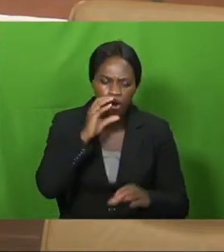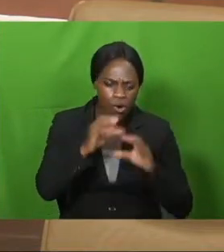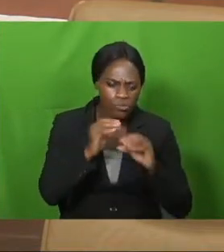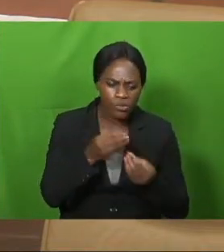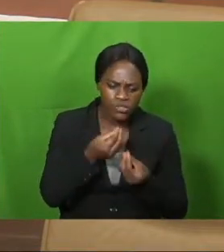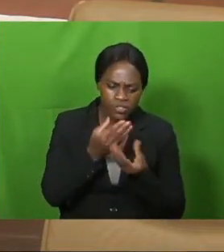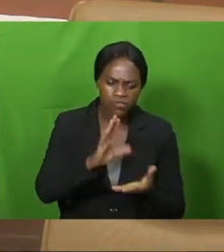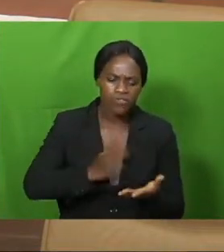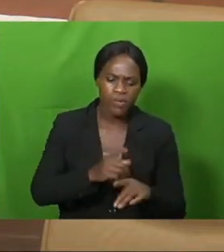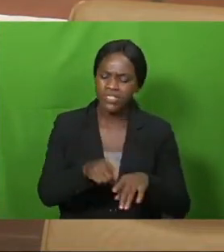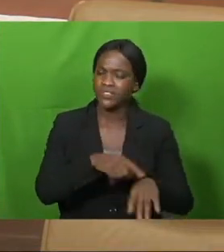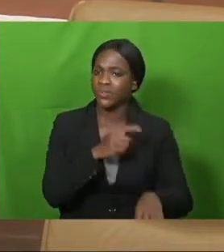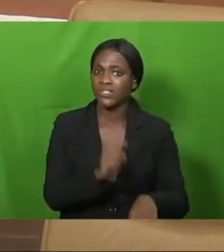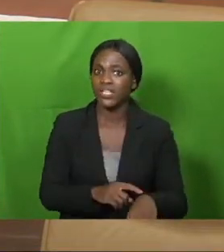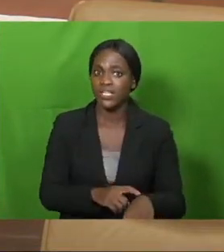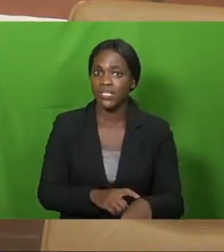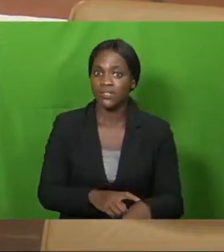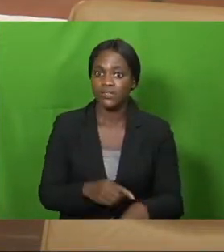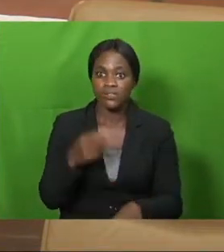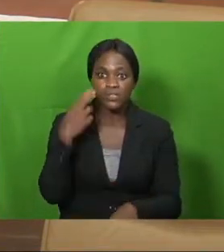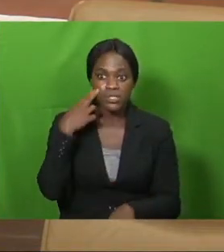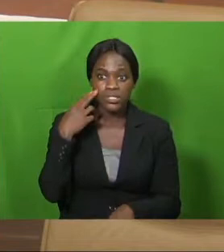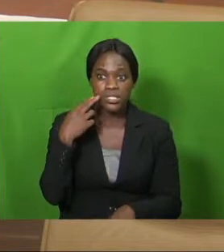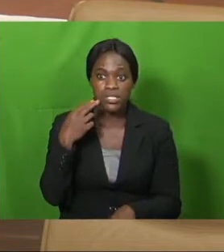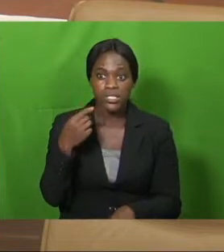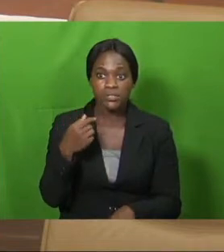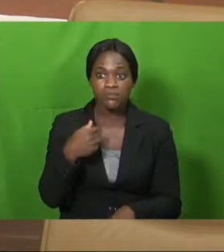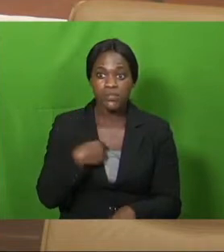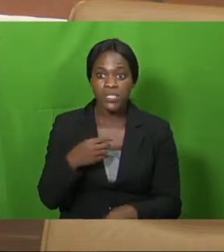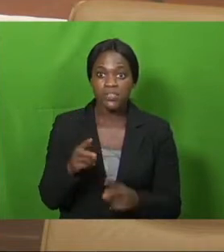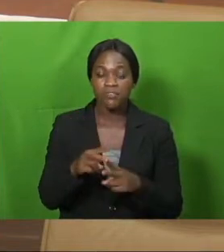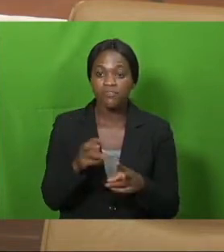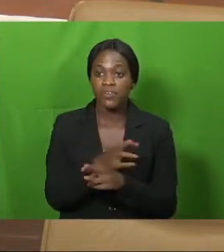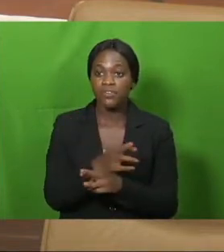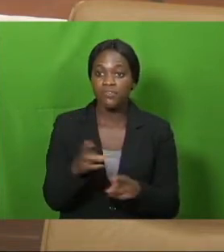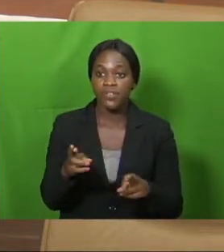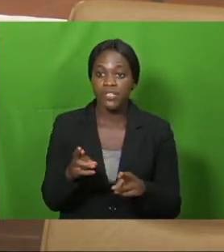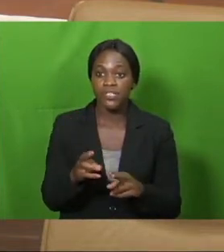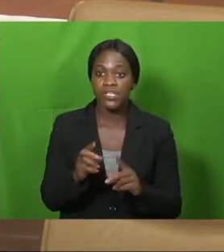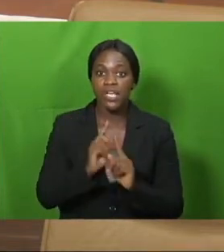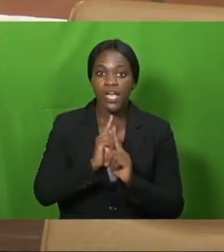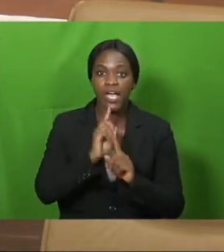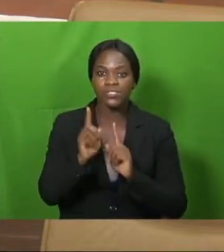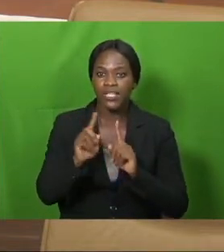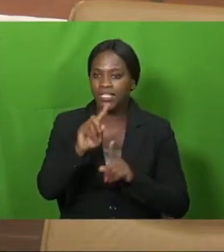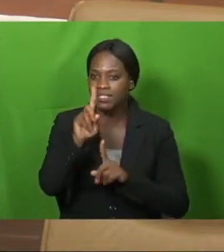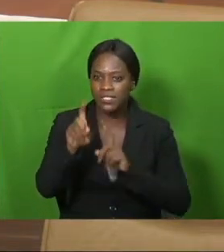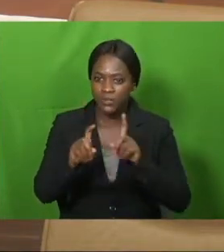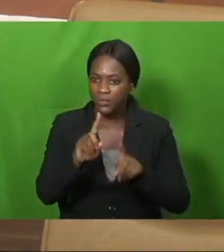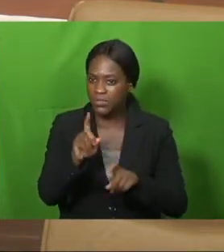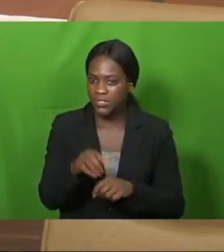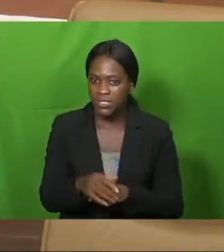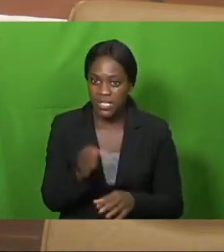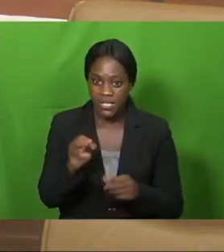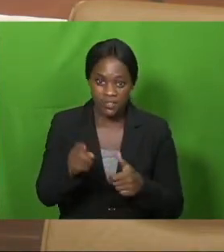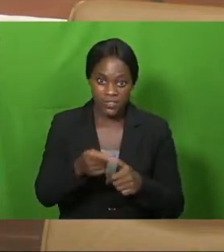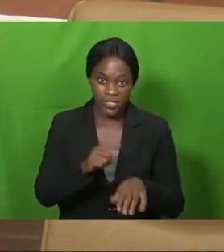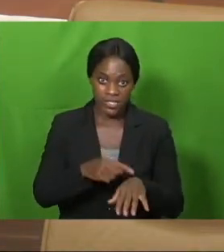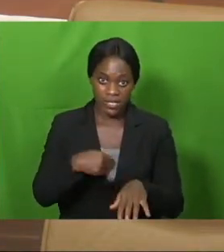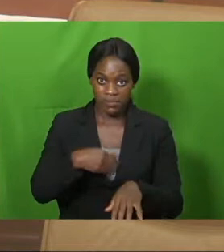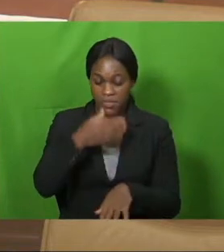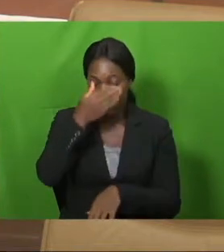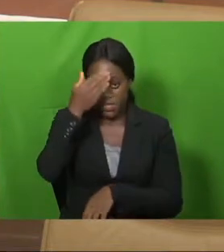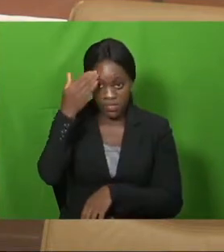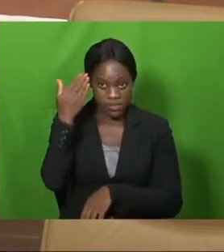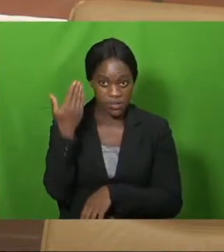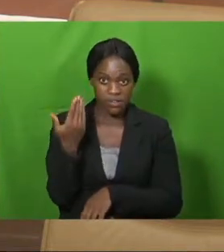us, because as you can see, today I'm very, very ready to answer my questions. If the next time I forget my